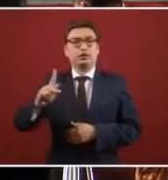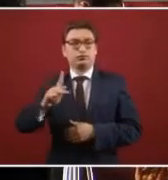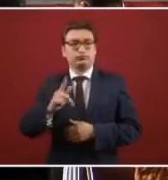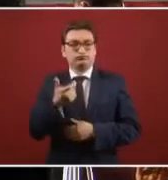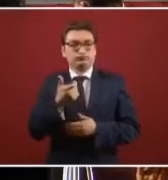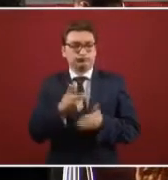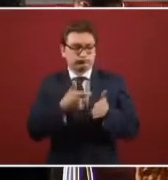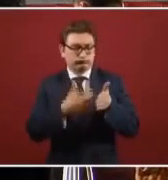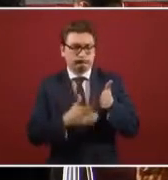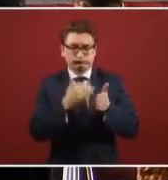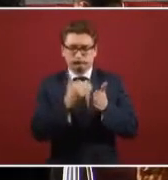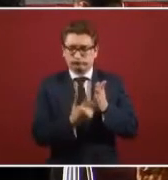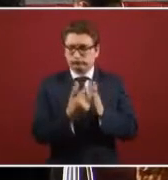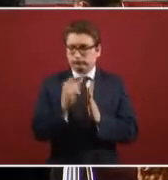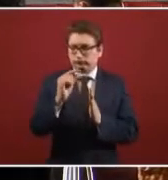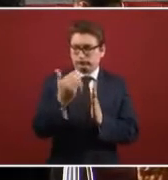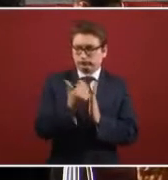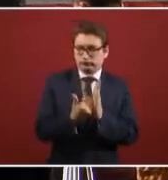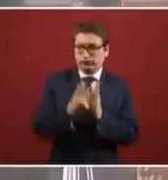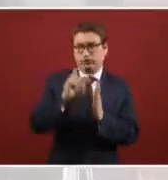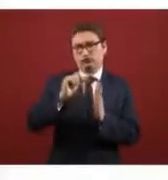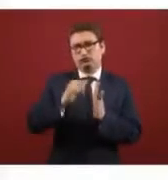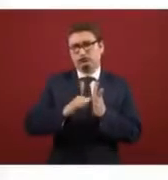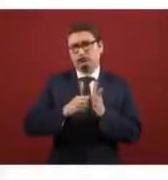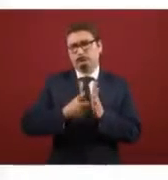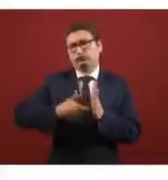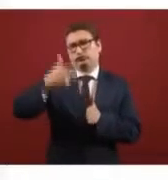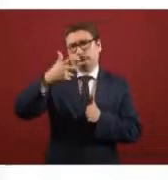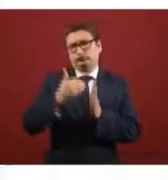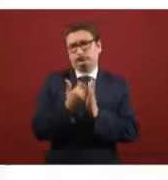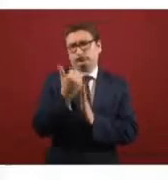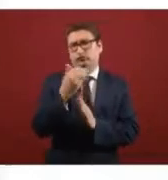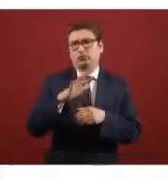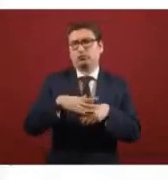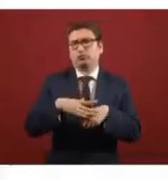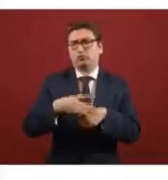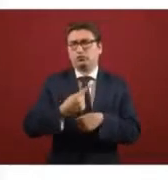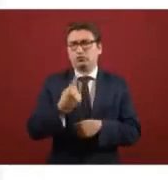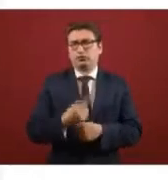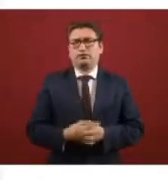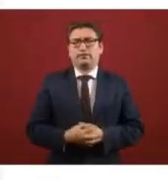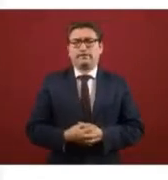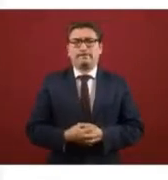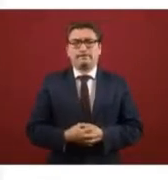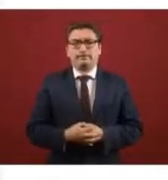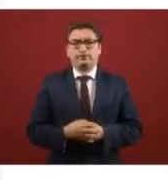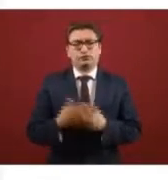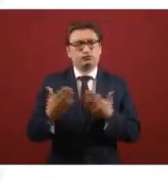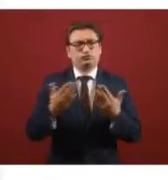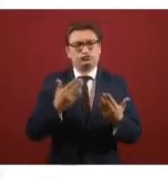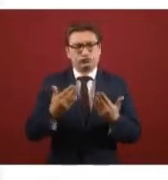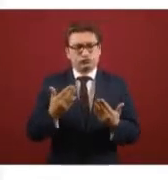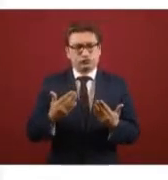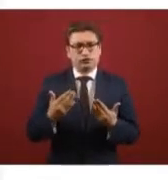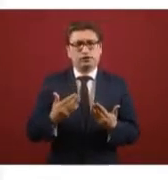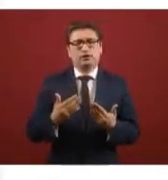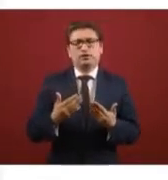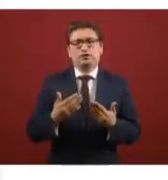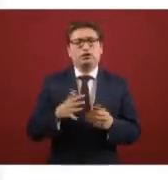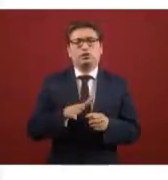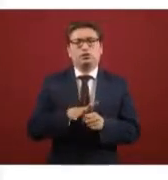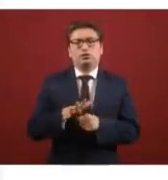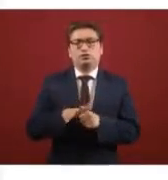what the prices are, and you can see there. If you get that app, you can go see what the prices are, so if you're in that